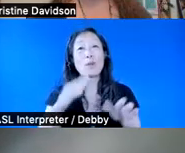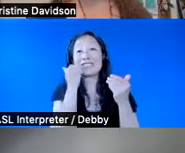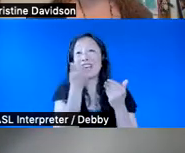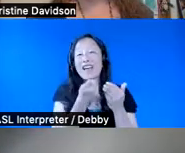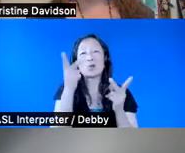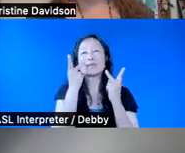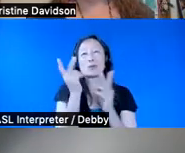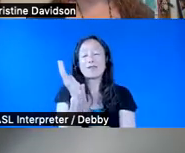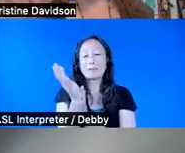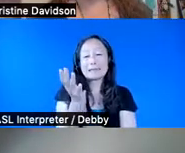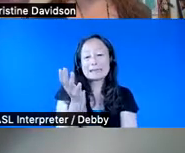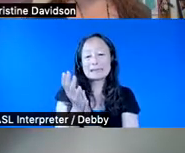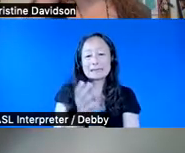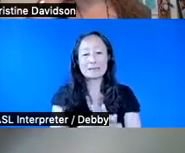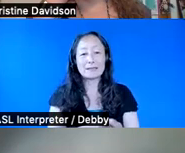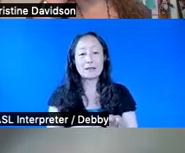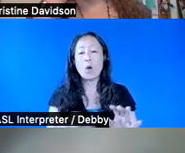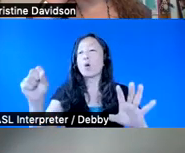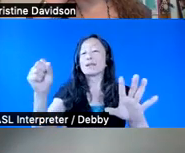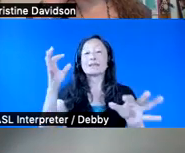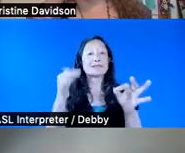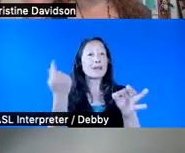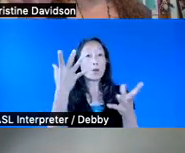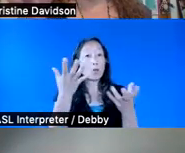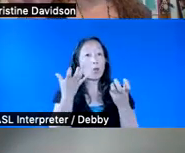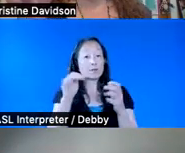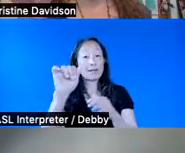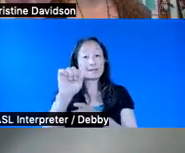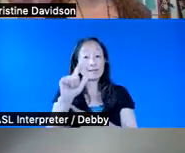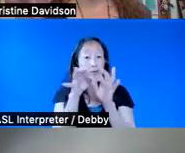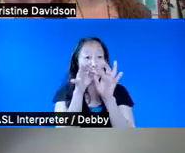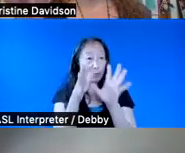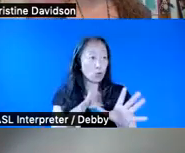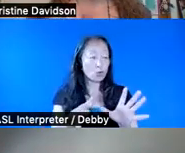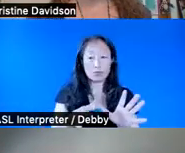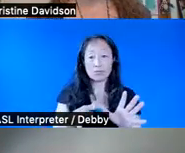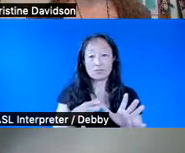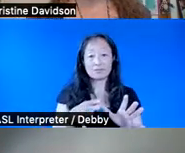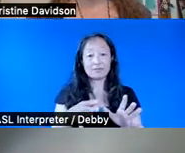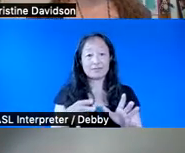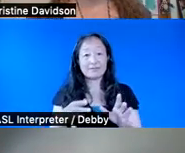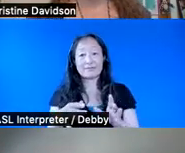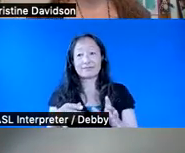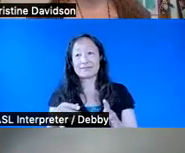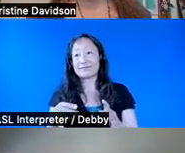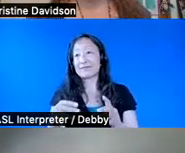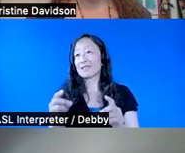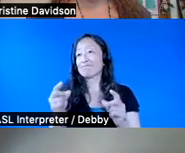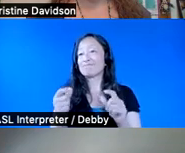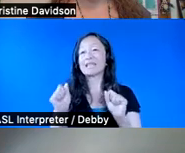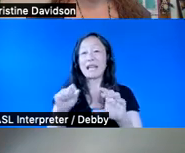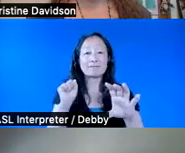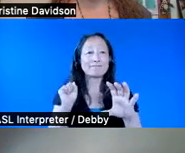minutes. And yes, if anybody would like an ASL interpreter, quick message Debbie.